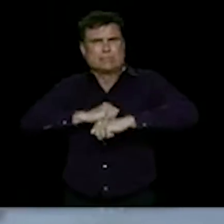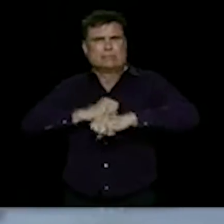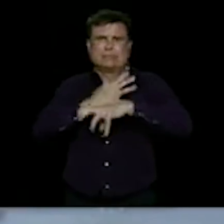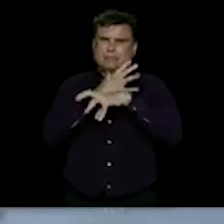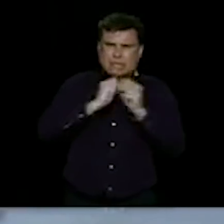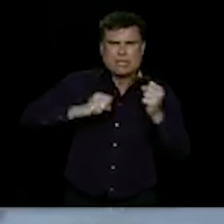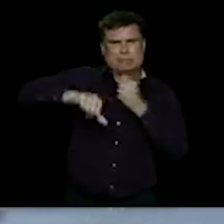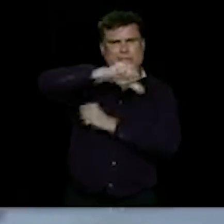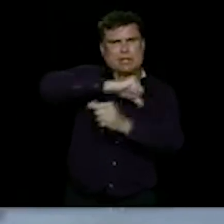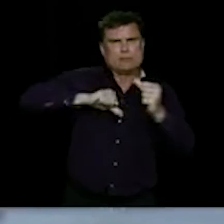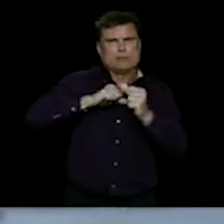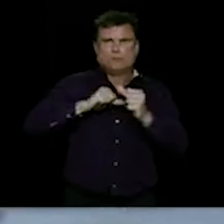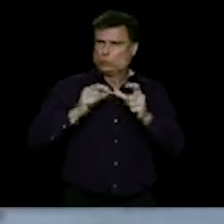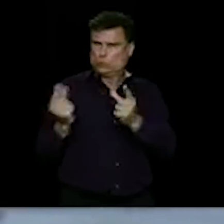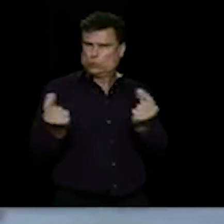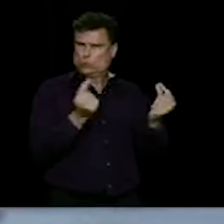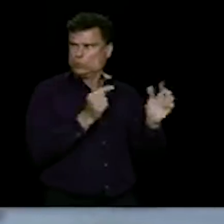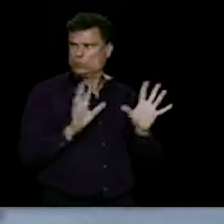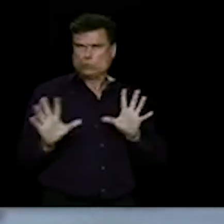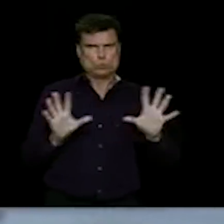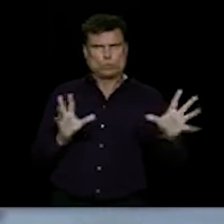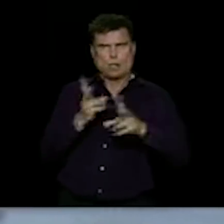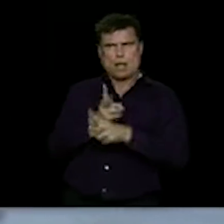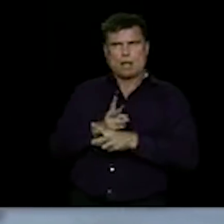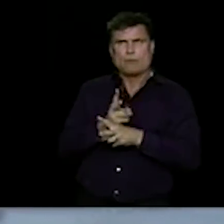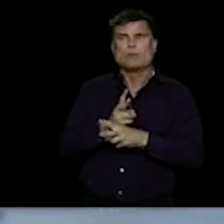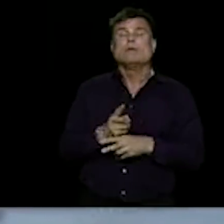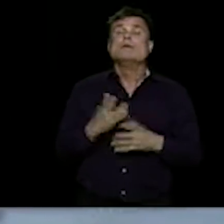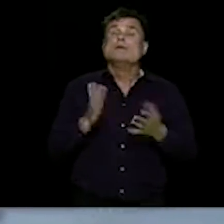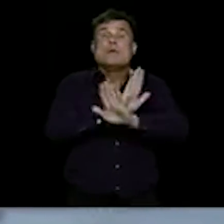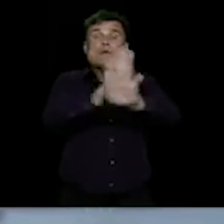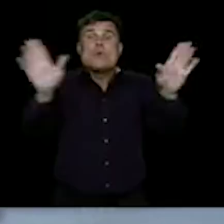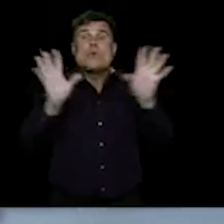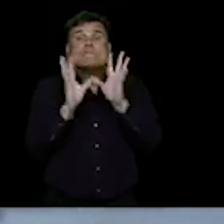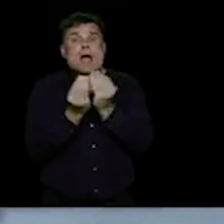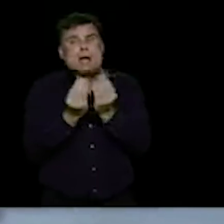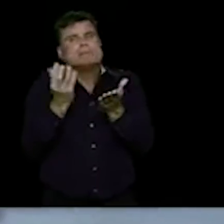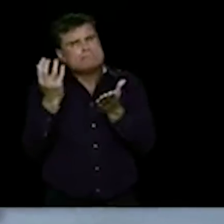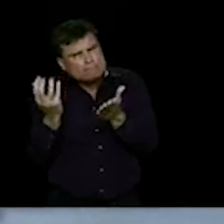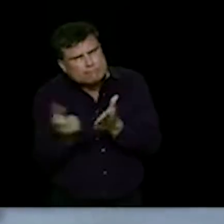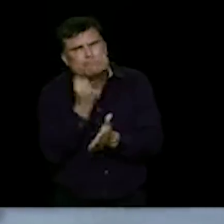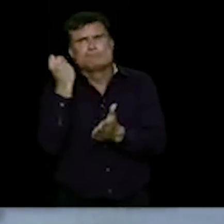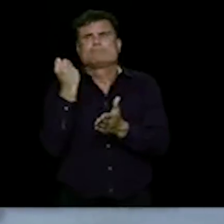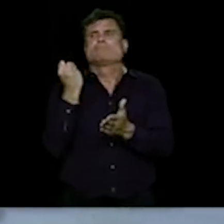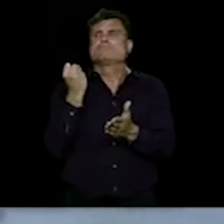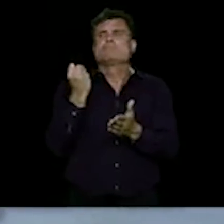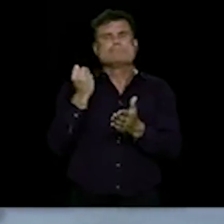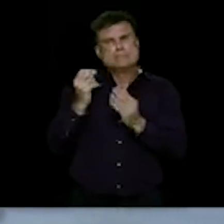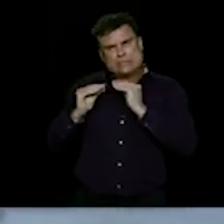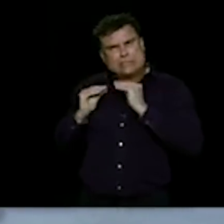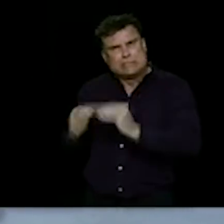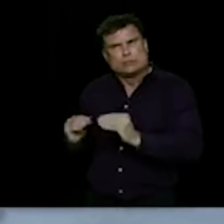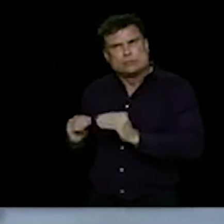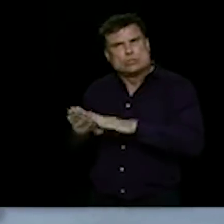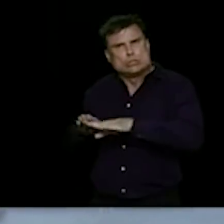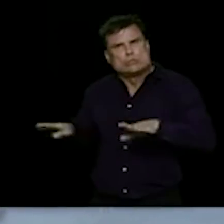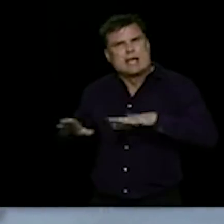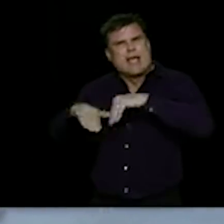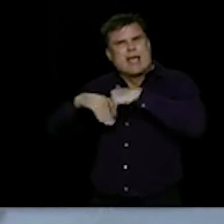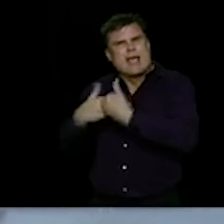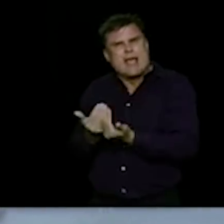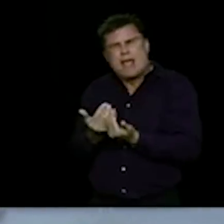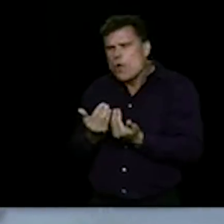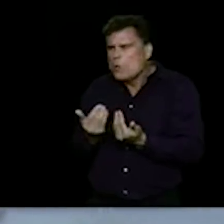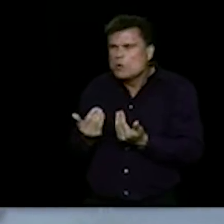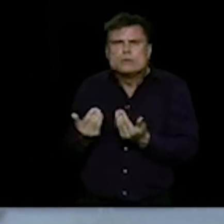start preparing our own families, our own children now. Use our summer to ensure that we know some of those measures.